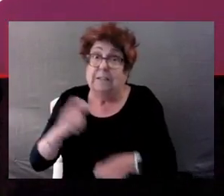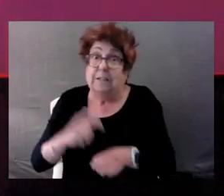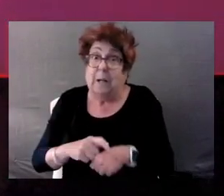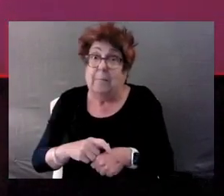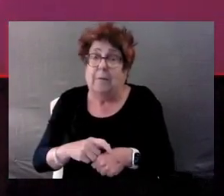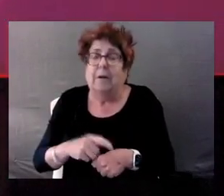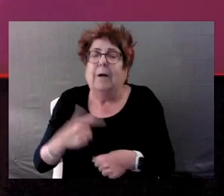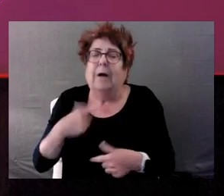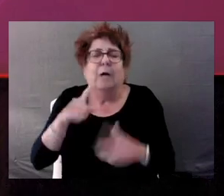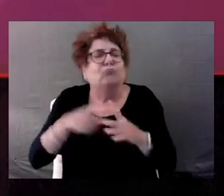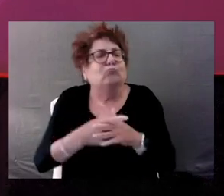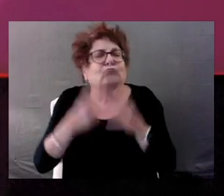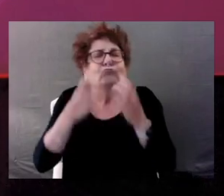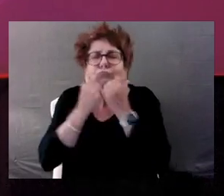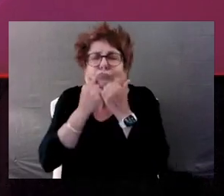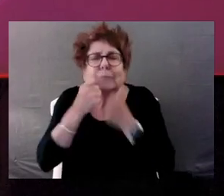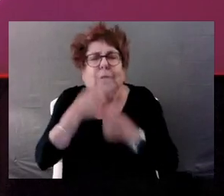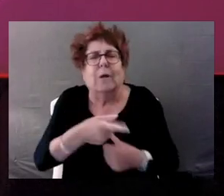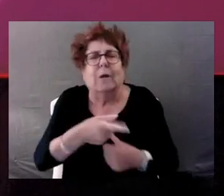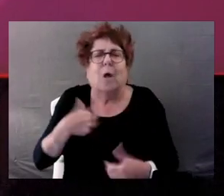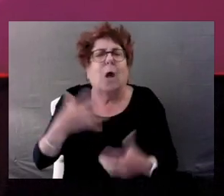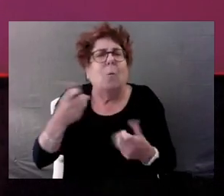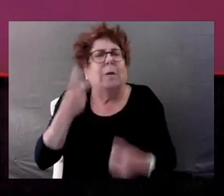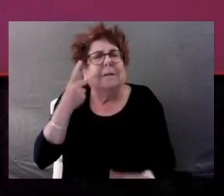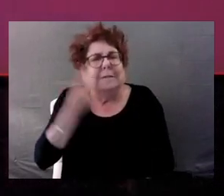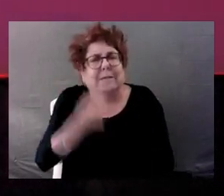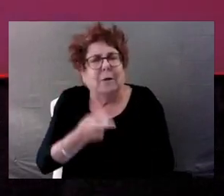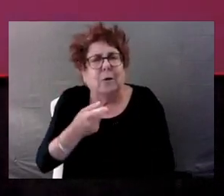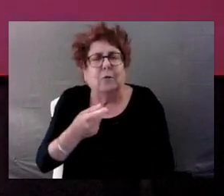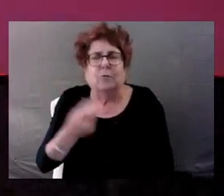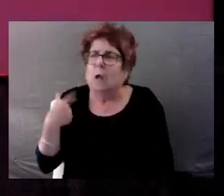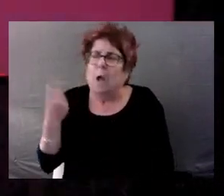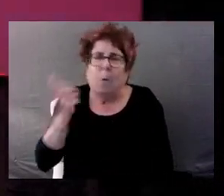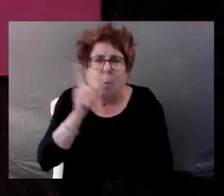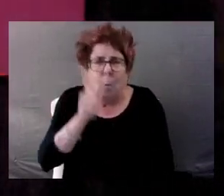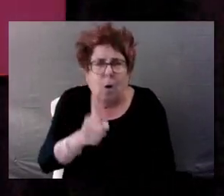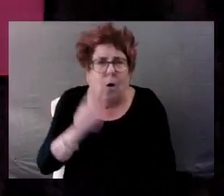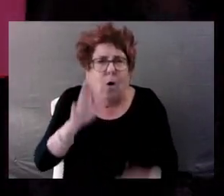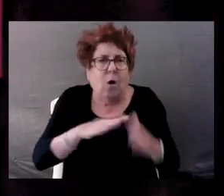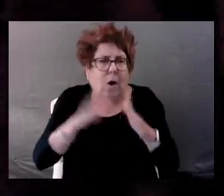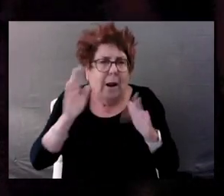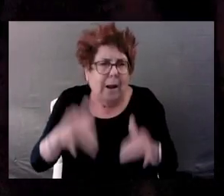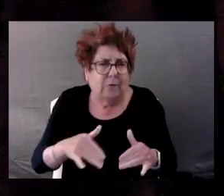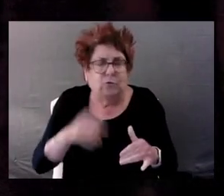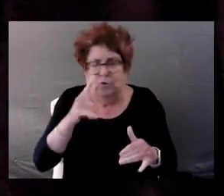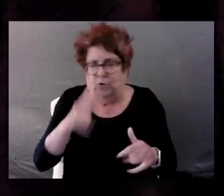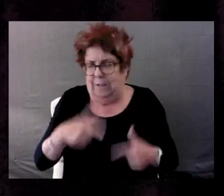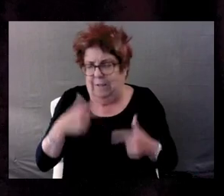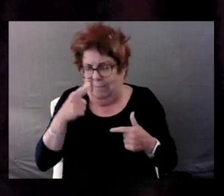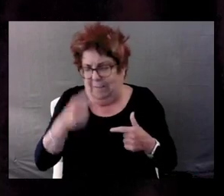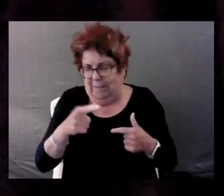Miss Carolyn. So I wanted to see Miss Carolyn. So I went by Miss Carolyn's house. She lived in this